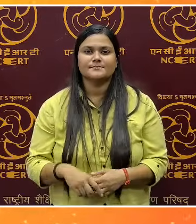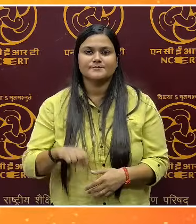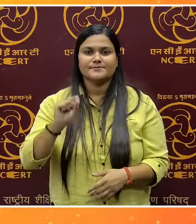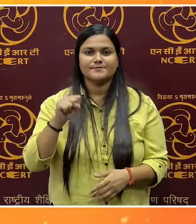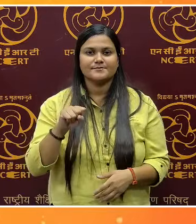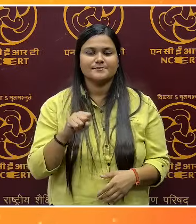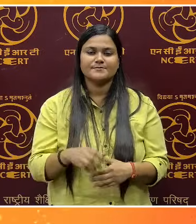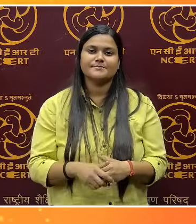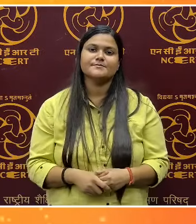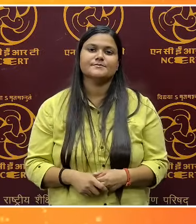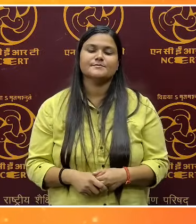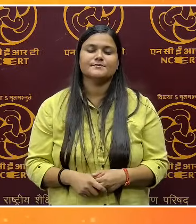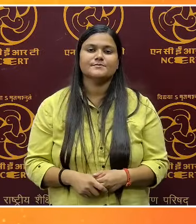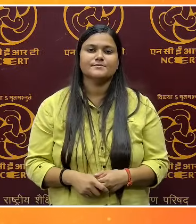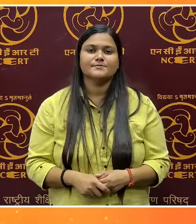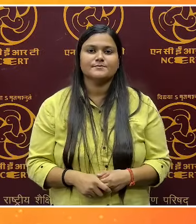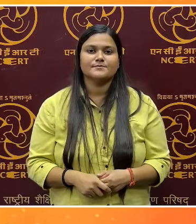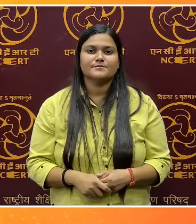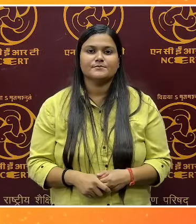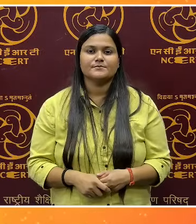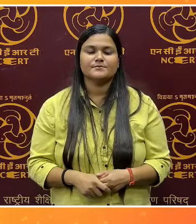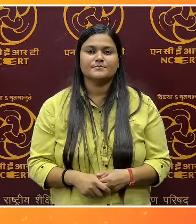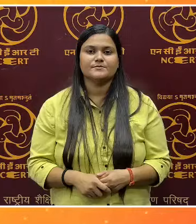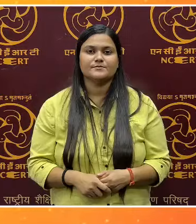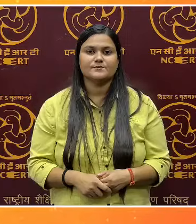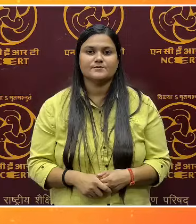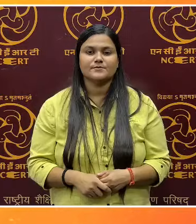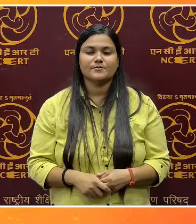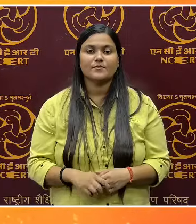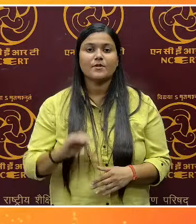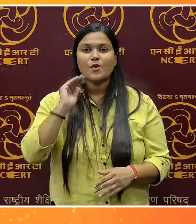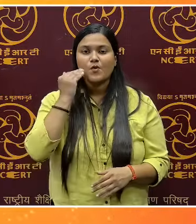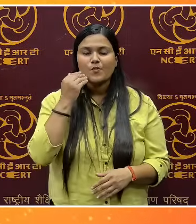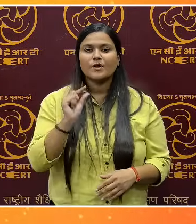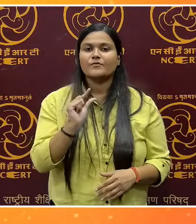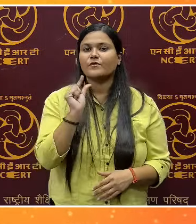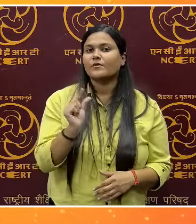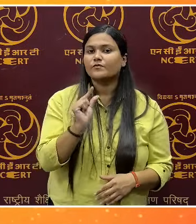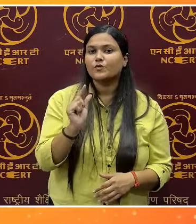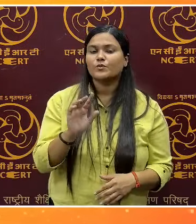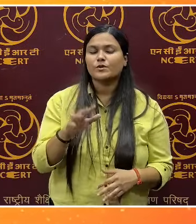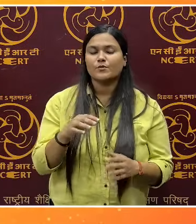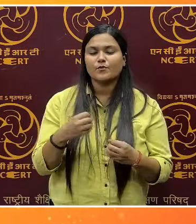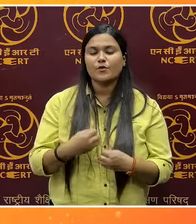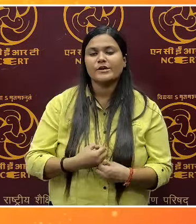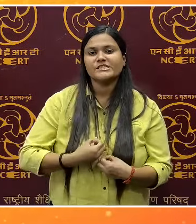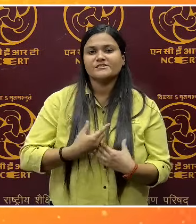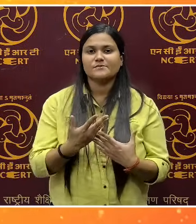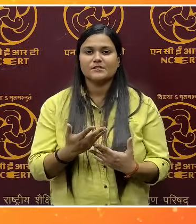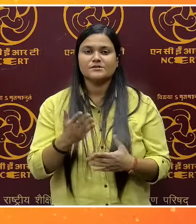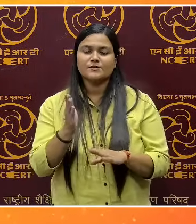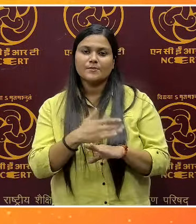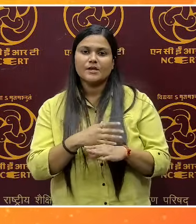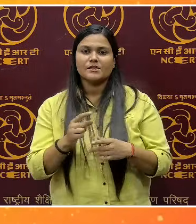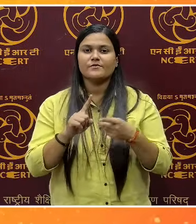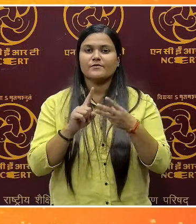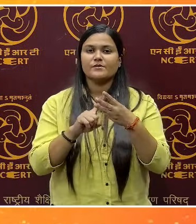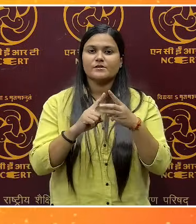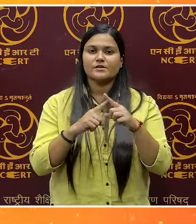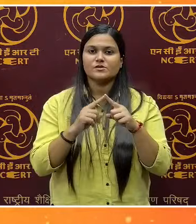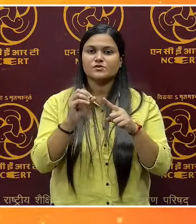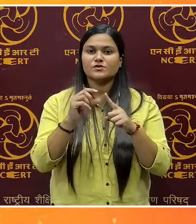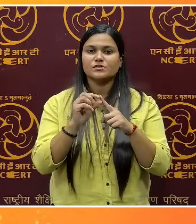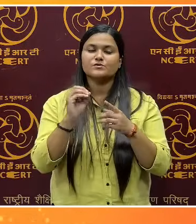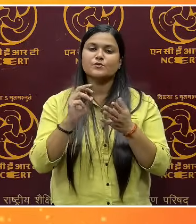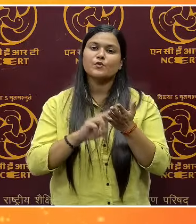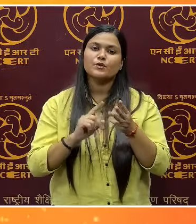can't further simplify this. Now we let only us have to use the law of expression that we have. law of exponents. Yes, Okay.